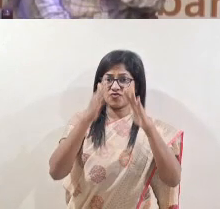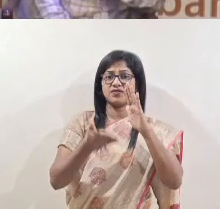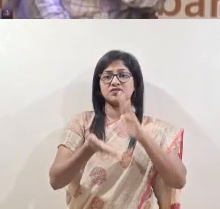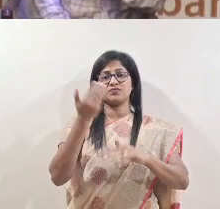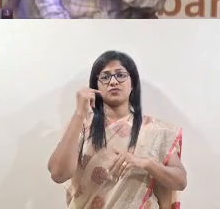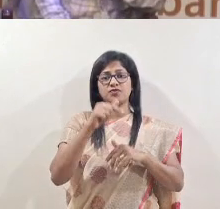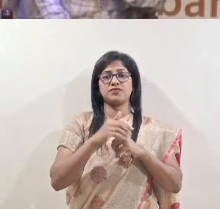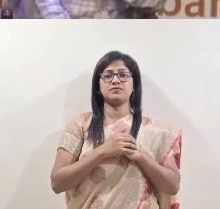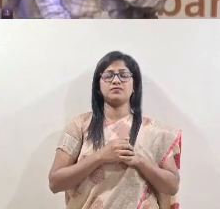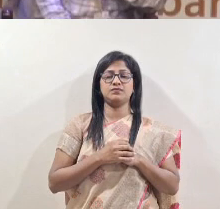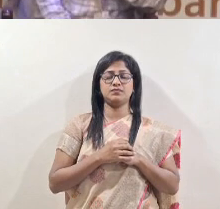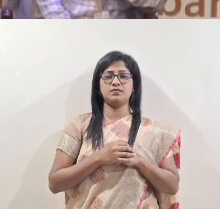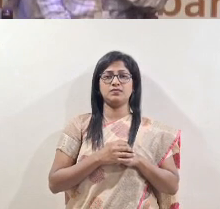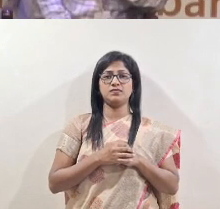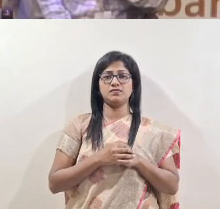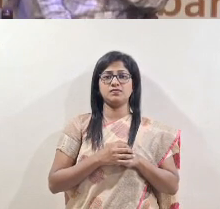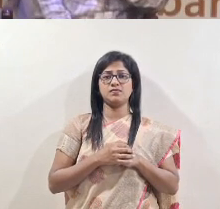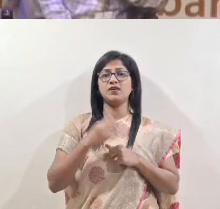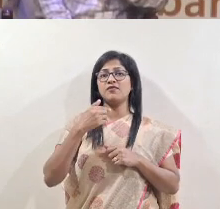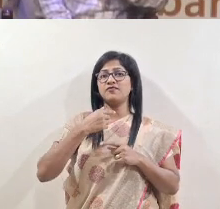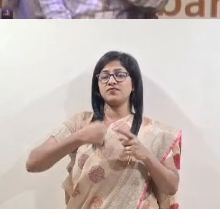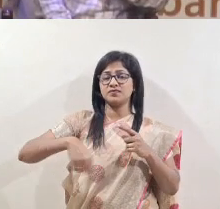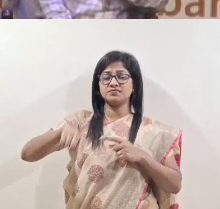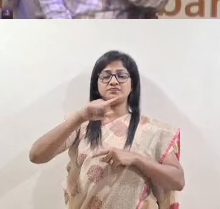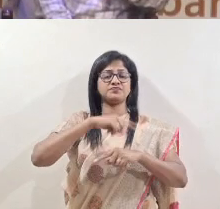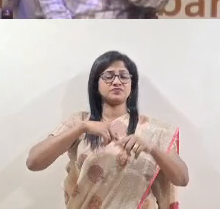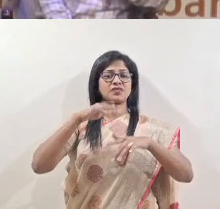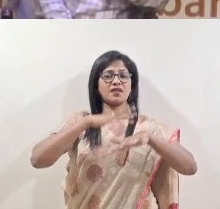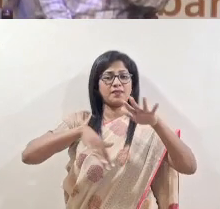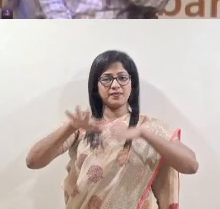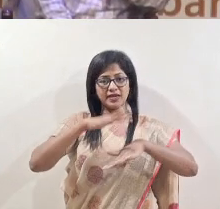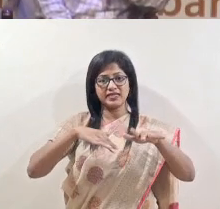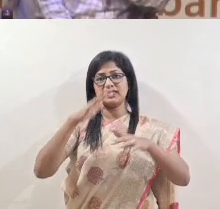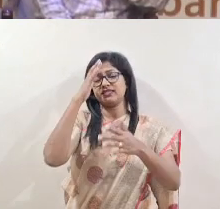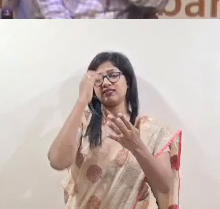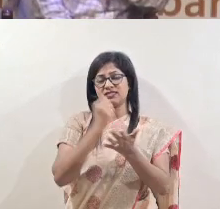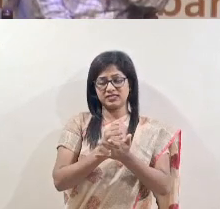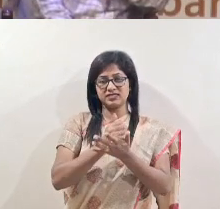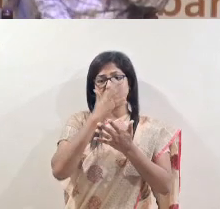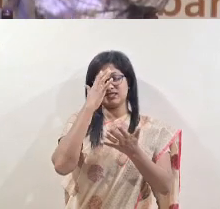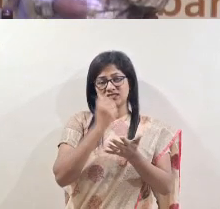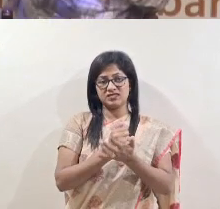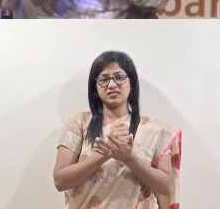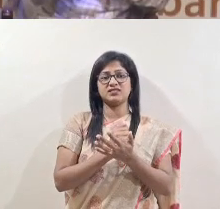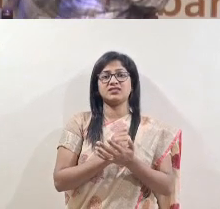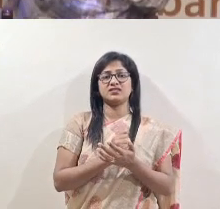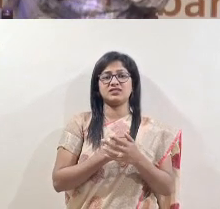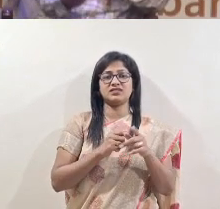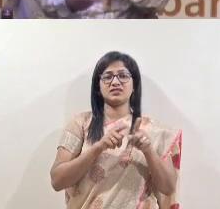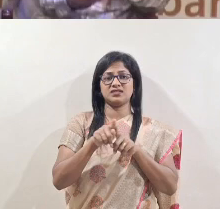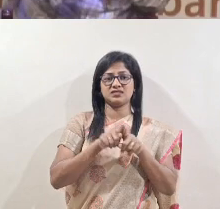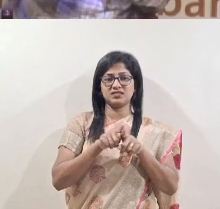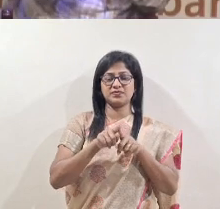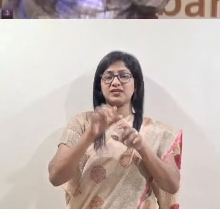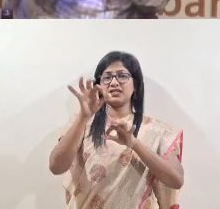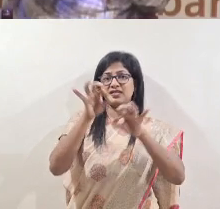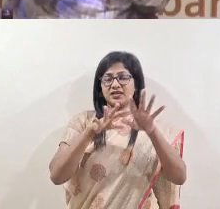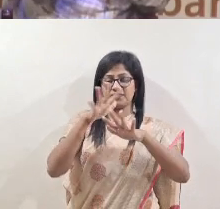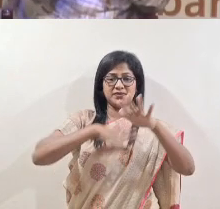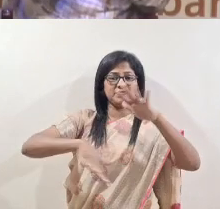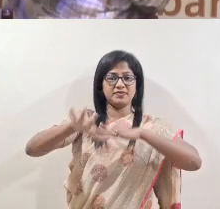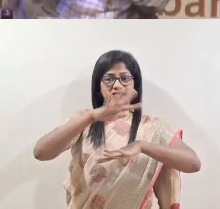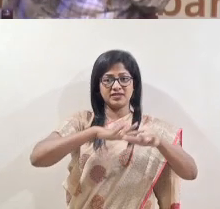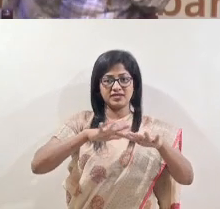that we are planning, we are making many planning decisions. Like, for example, in the urban planning also, like